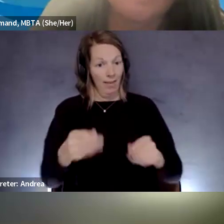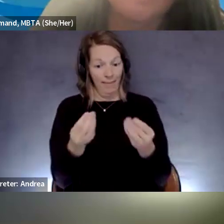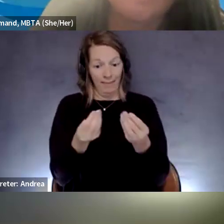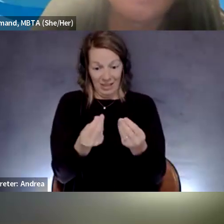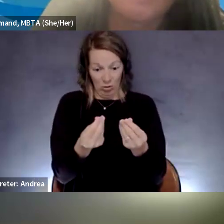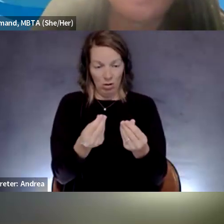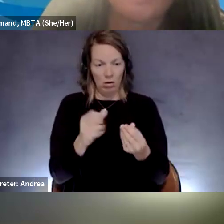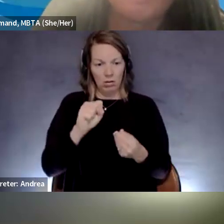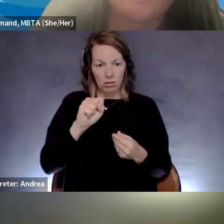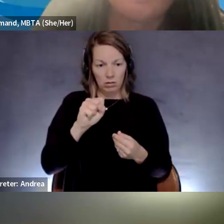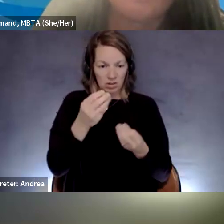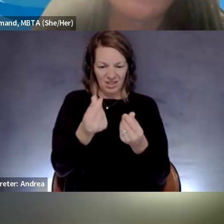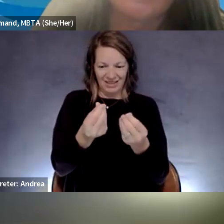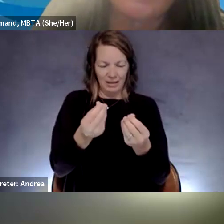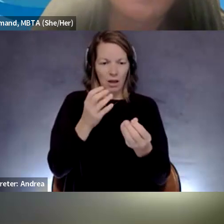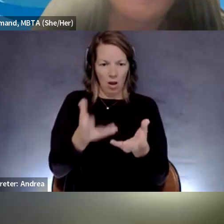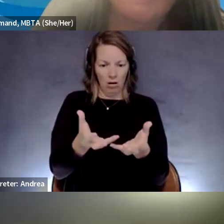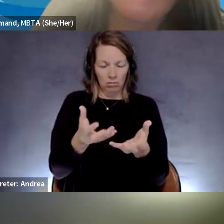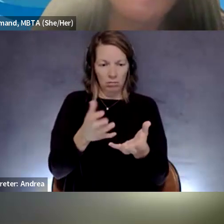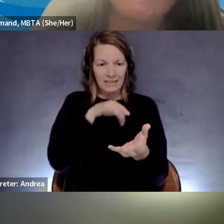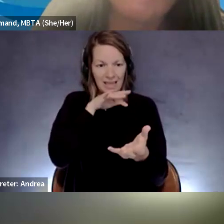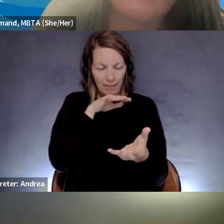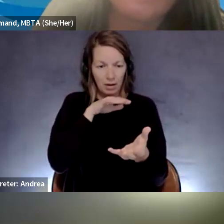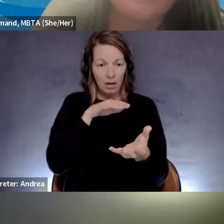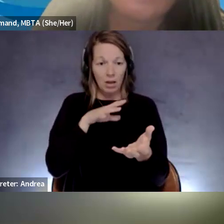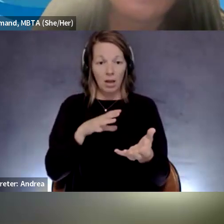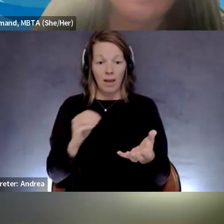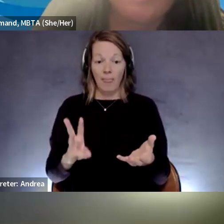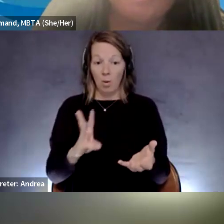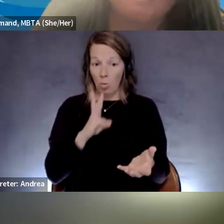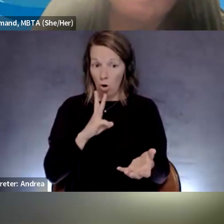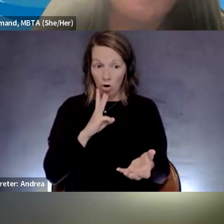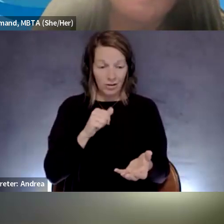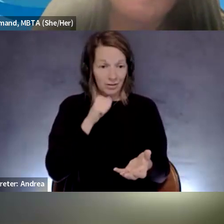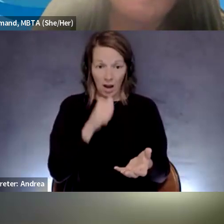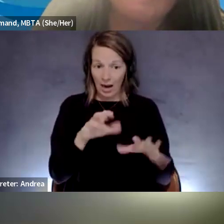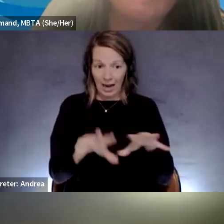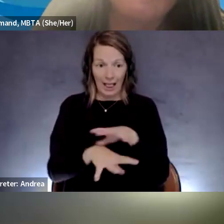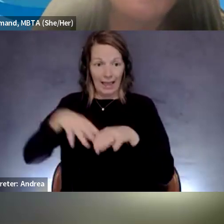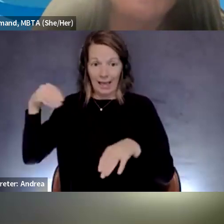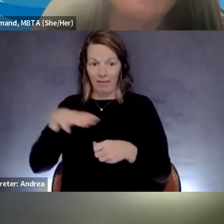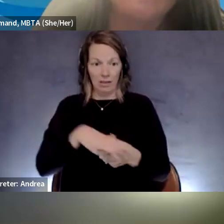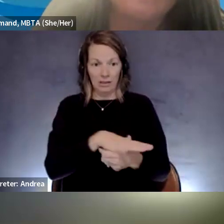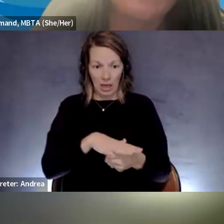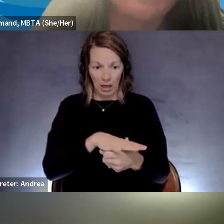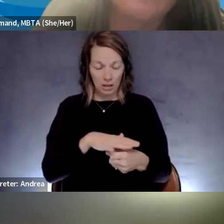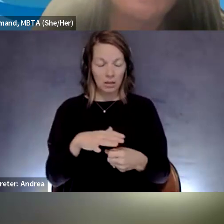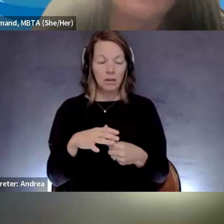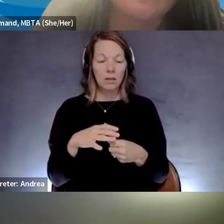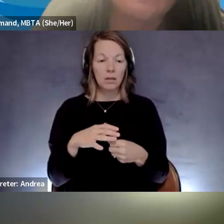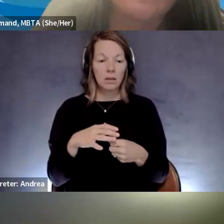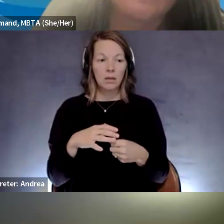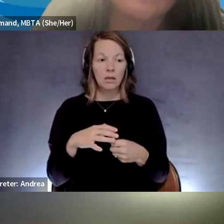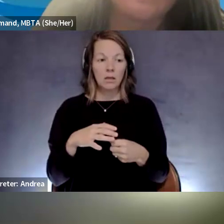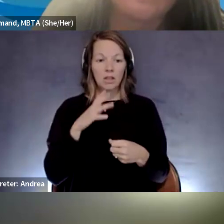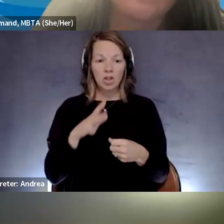the solids are being contaminated, and the water is not going to leave the site. You're